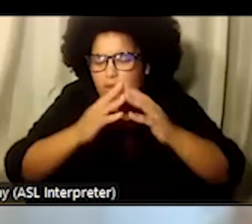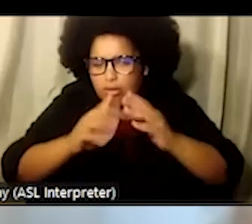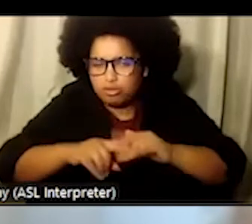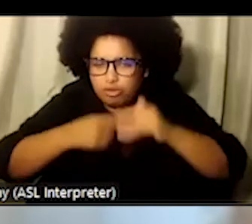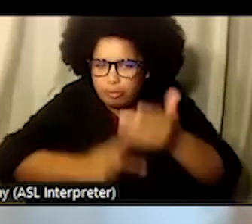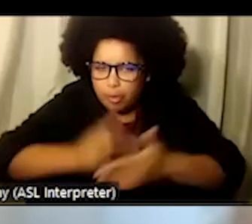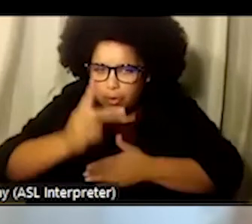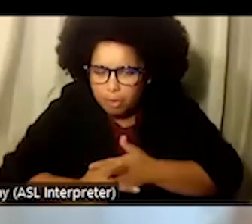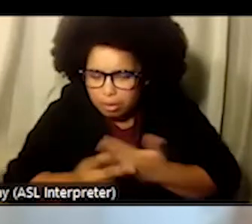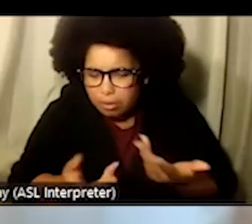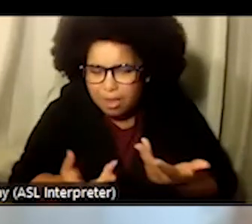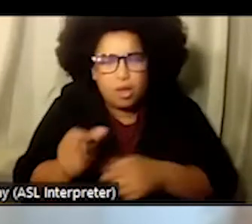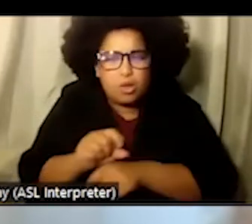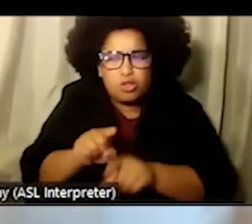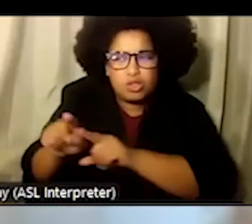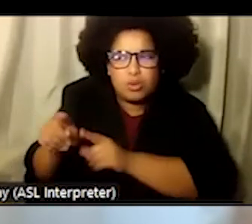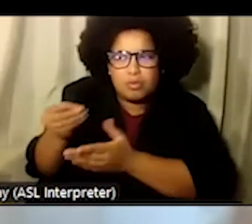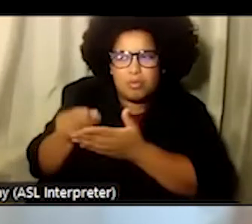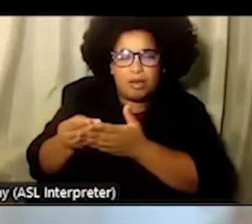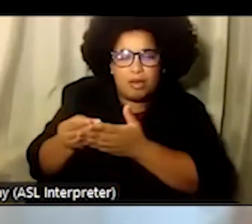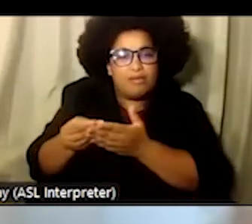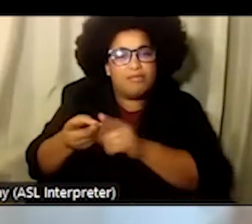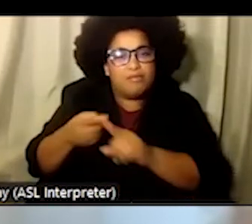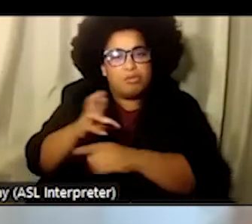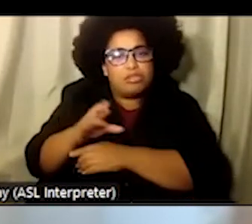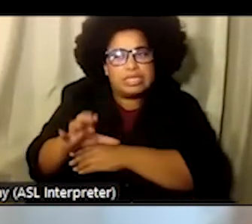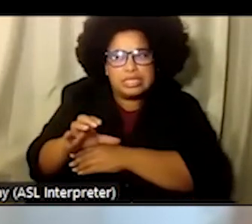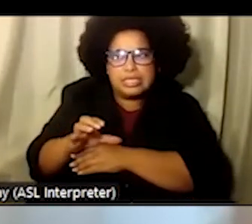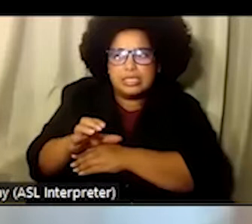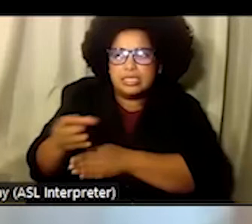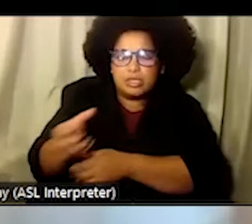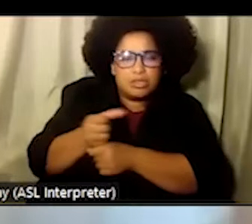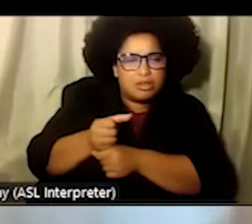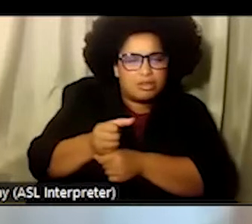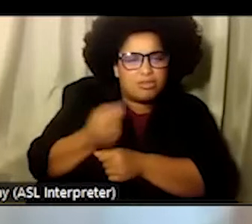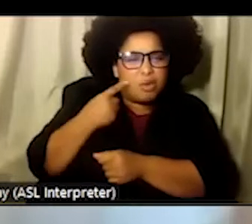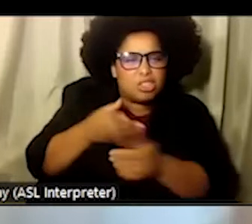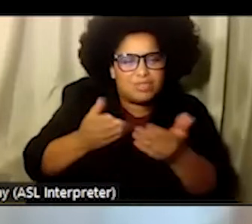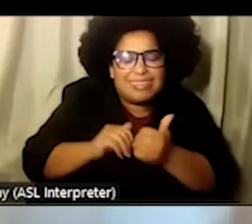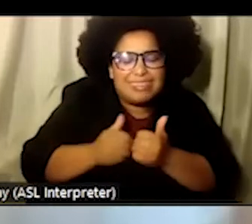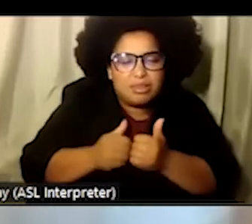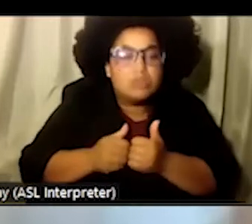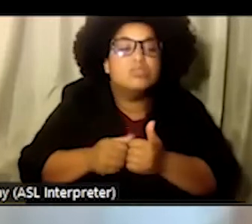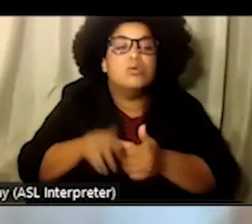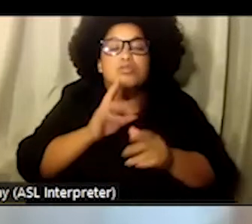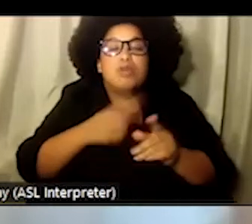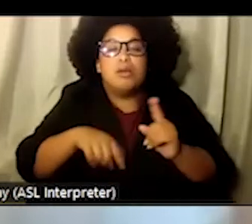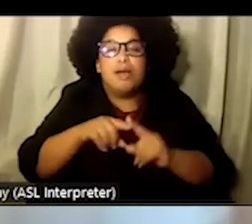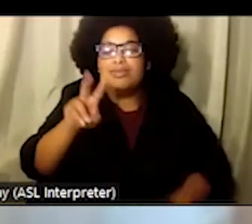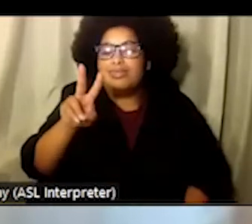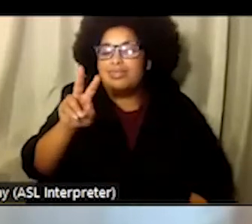receive regional center funding for that service. So the first thing that we want to look at is what's called the